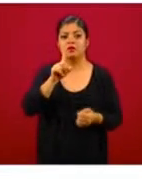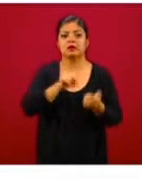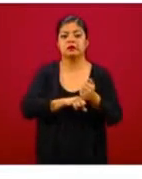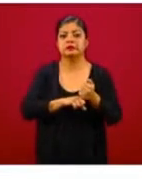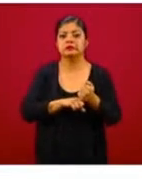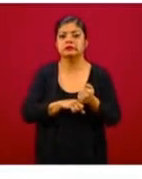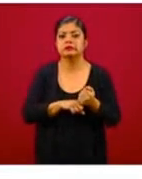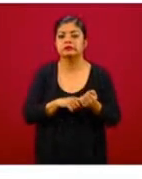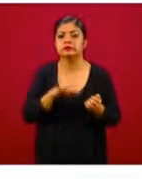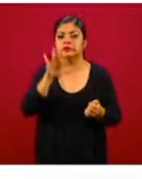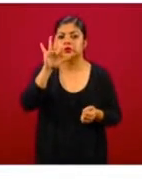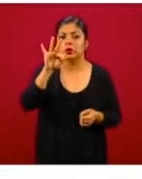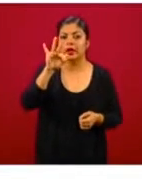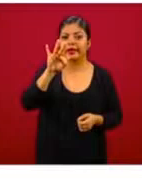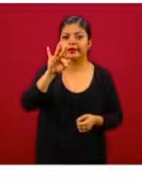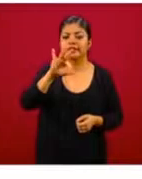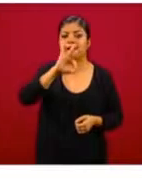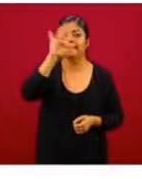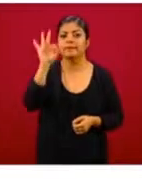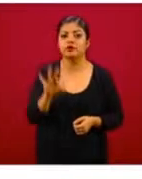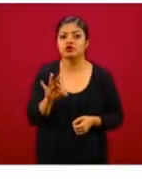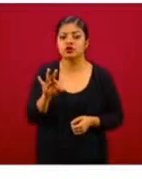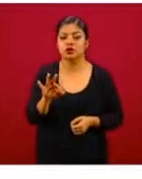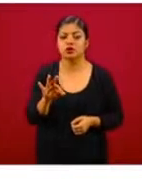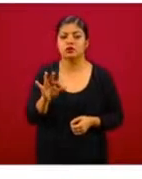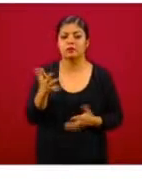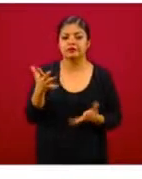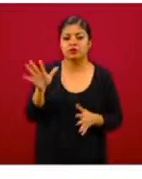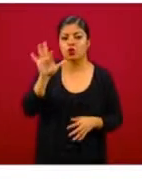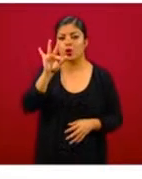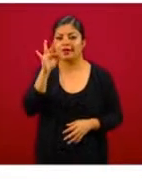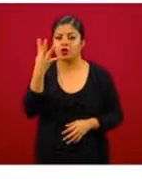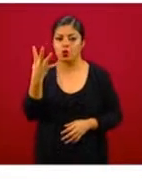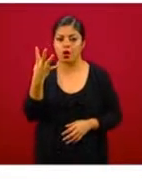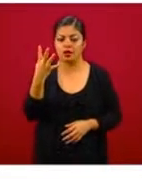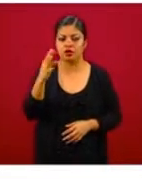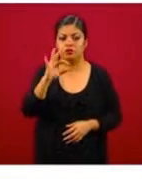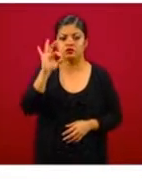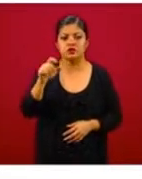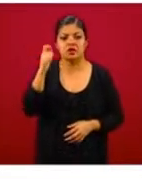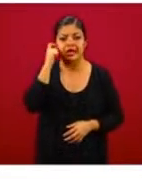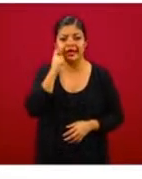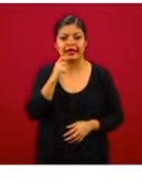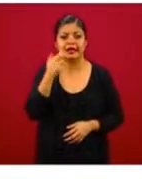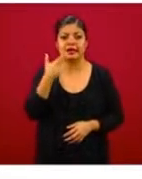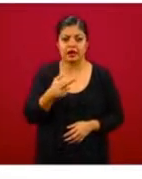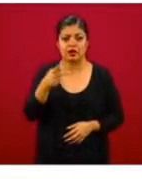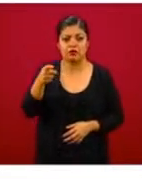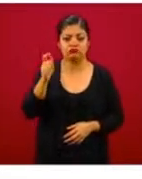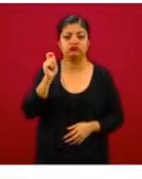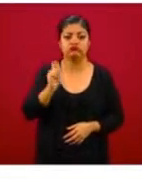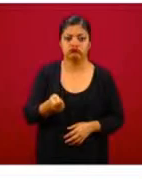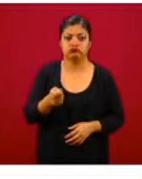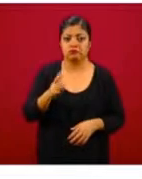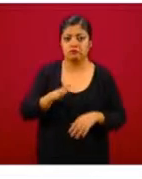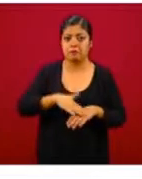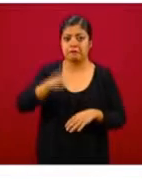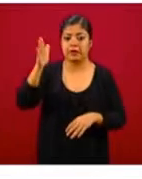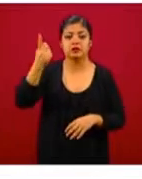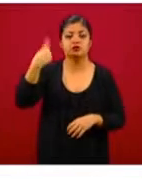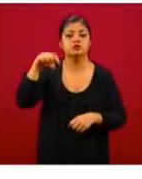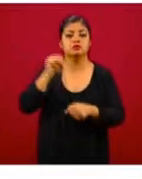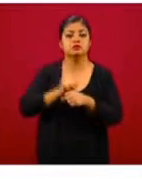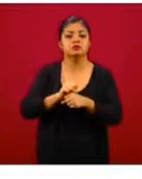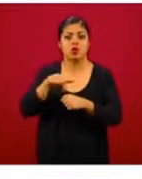been indicating the increase nationally, and what states over a 40% rate of